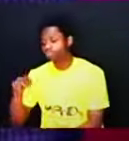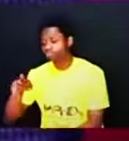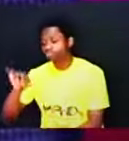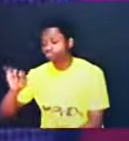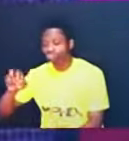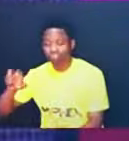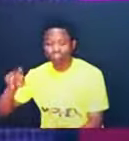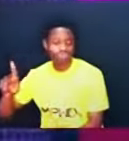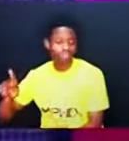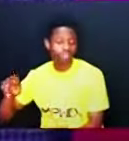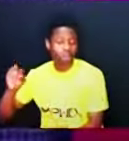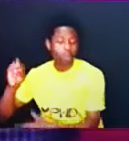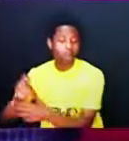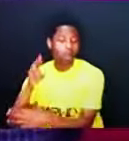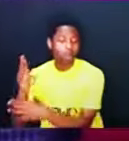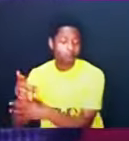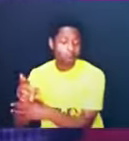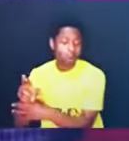of God.